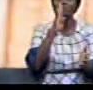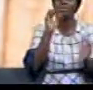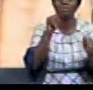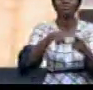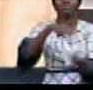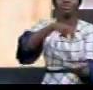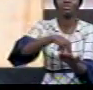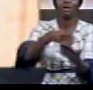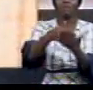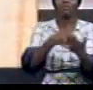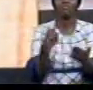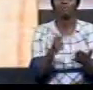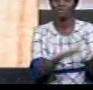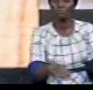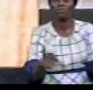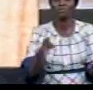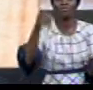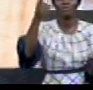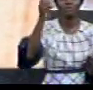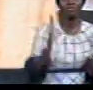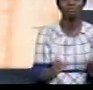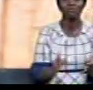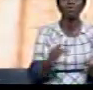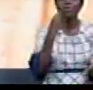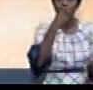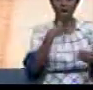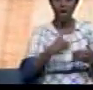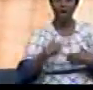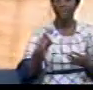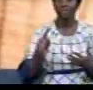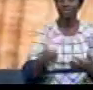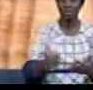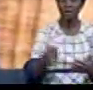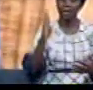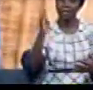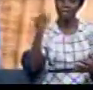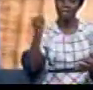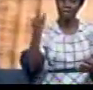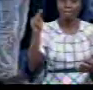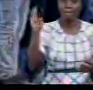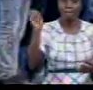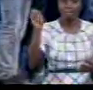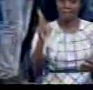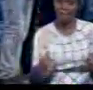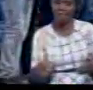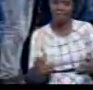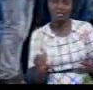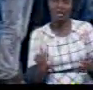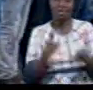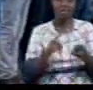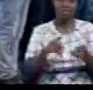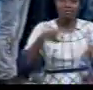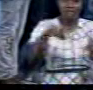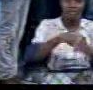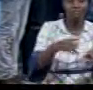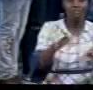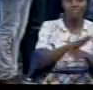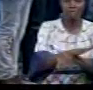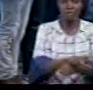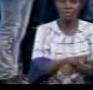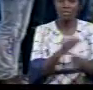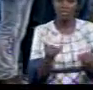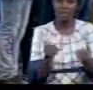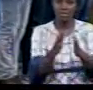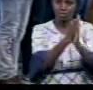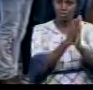their battery of faith charged, and now they can call unto heaven? Open your mouth and talk to the Lord in